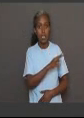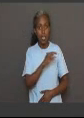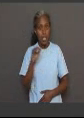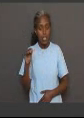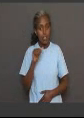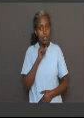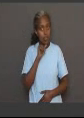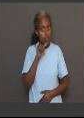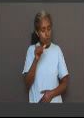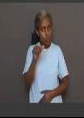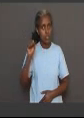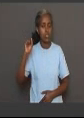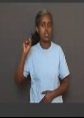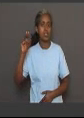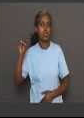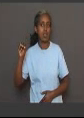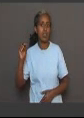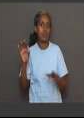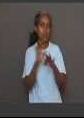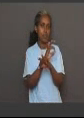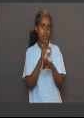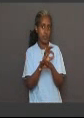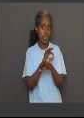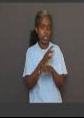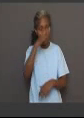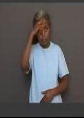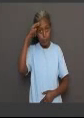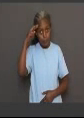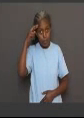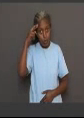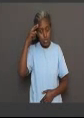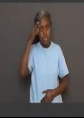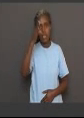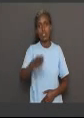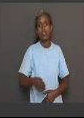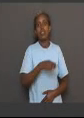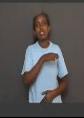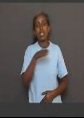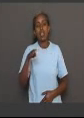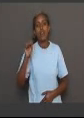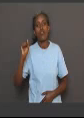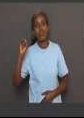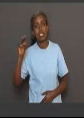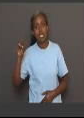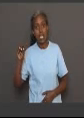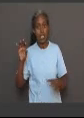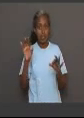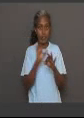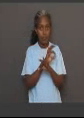not the sine function, because the graph of a sine